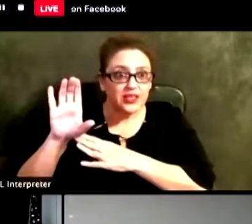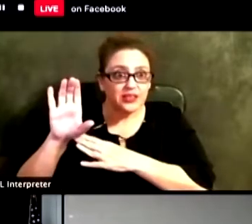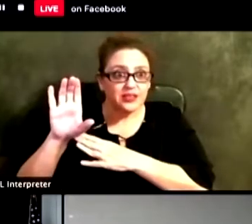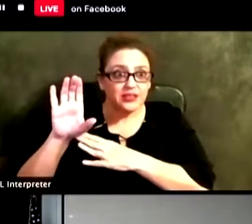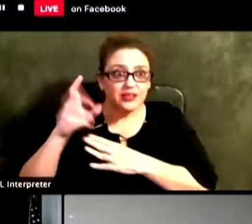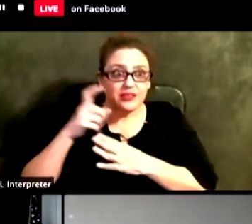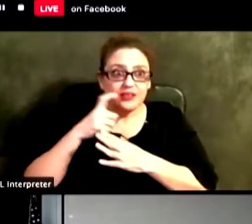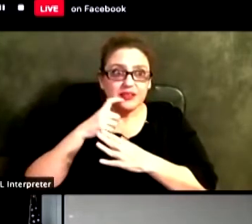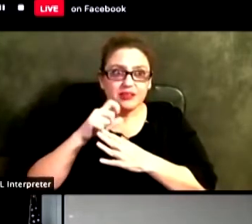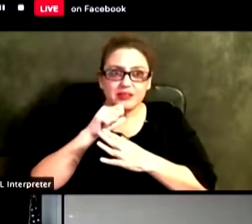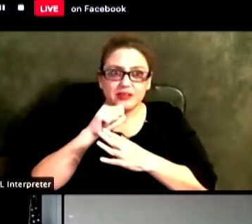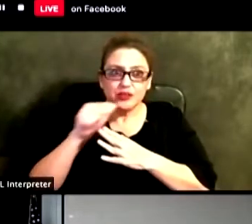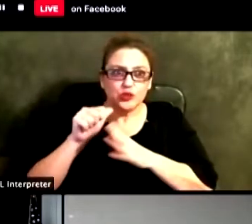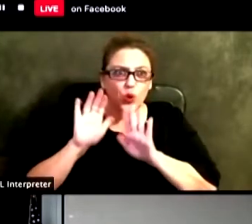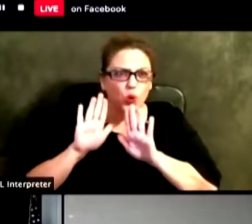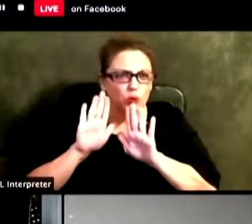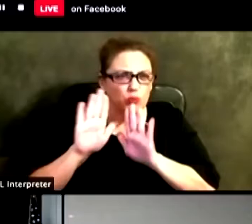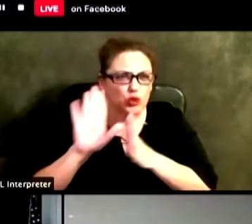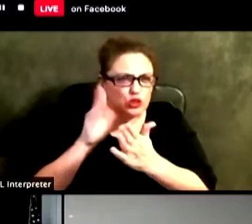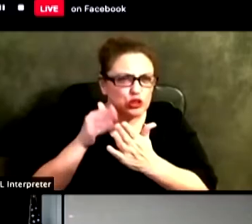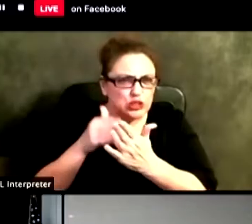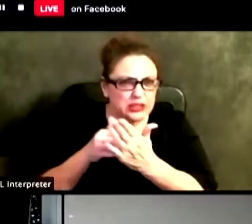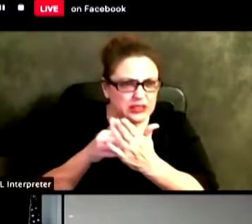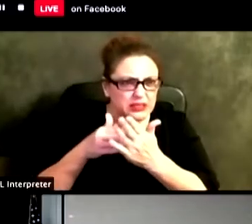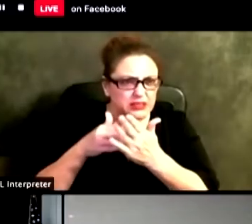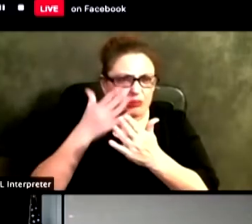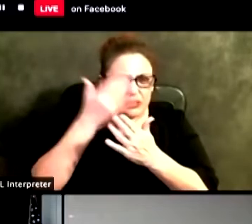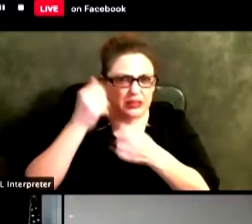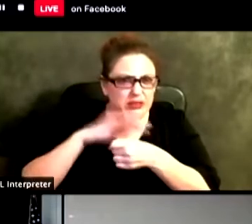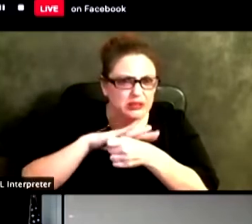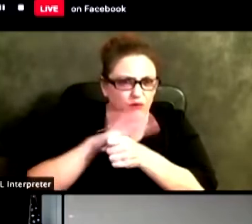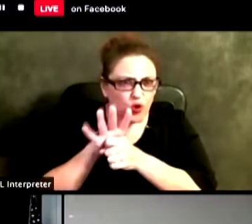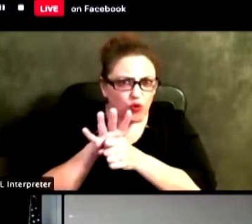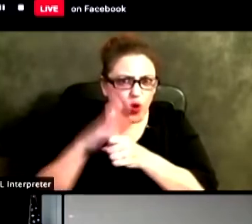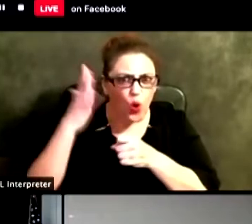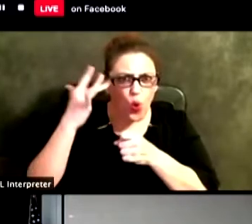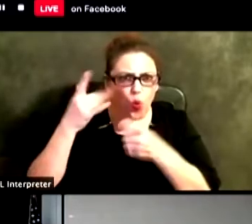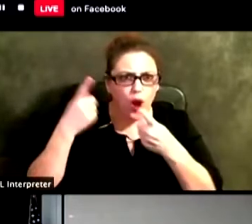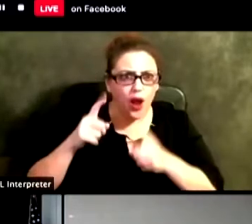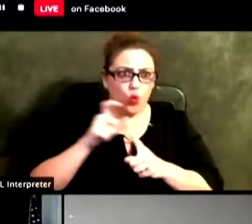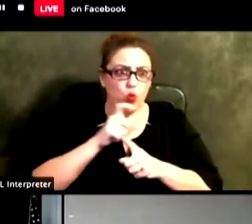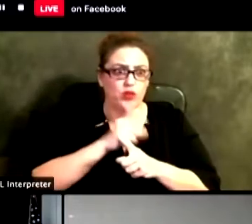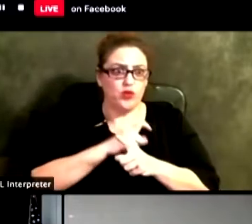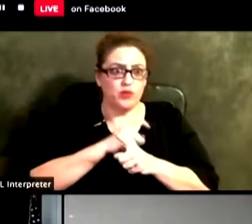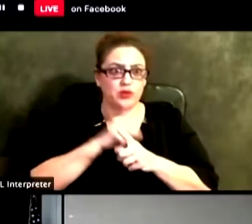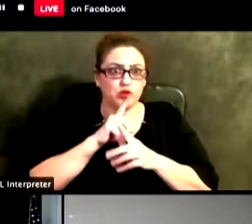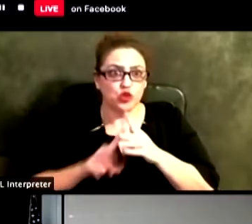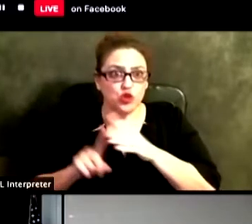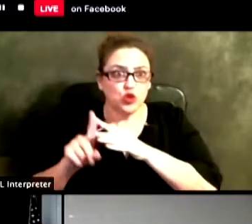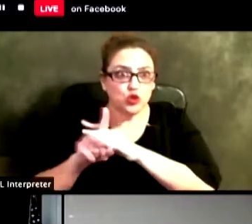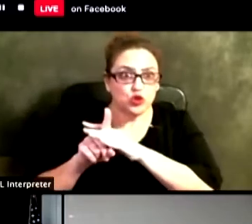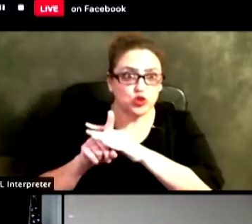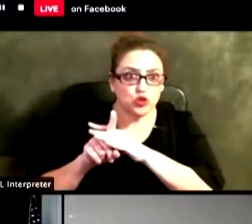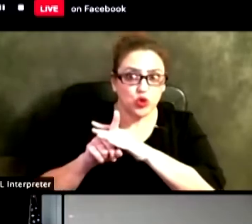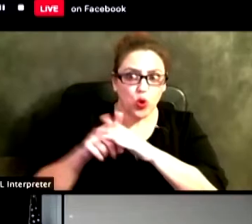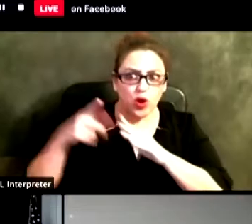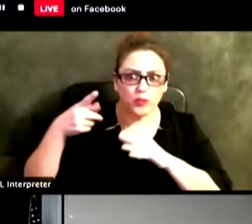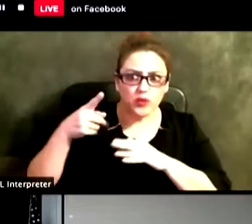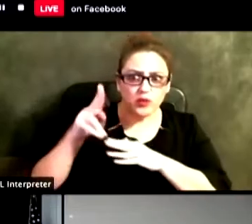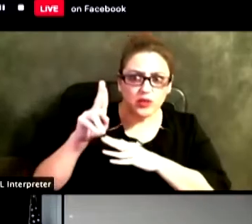against pushing the unsheltered right now with COVID. My second question is that why when these police officers show up to these pushes and stuff like